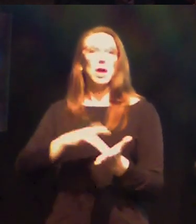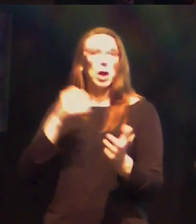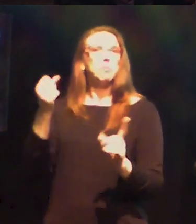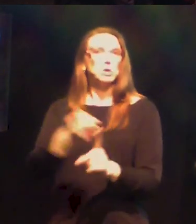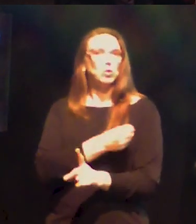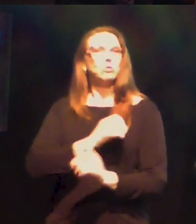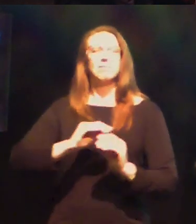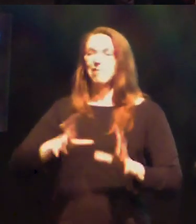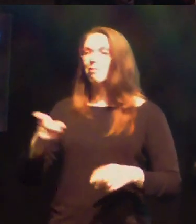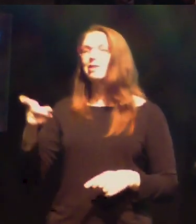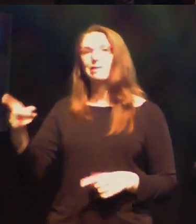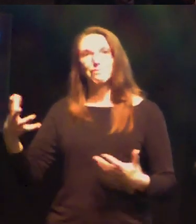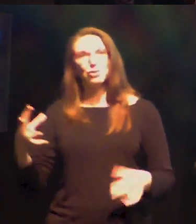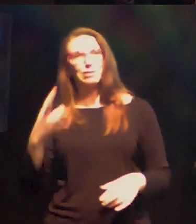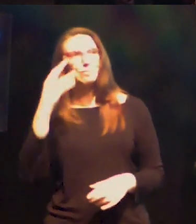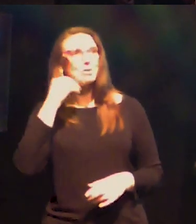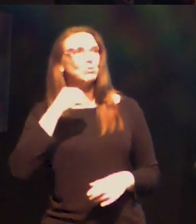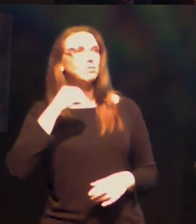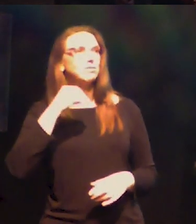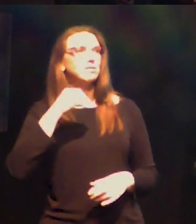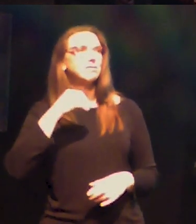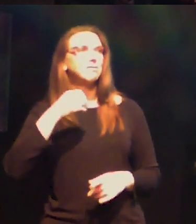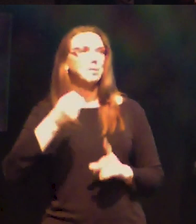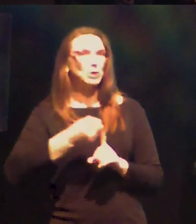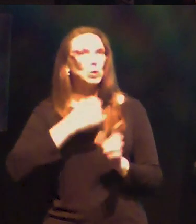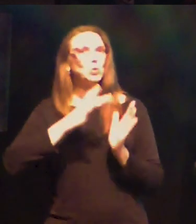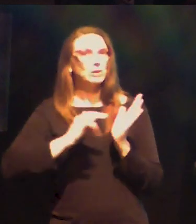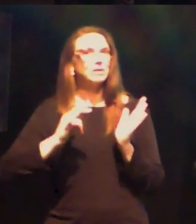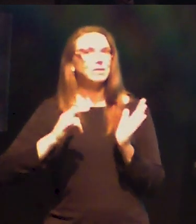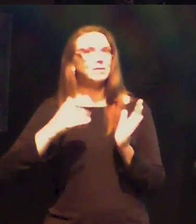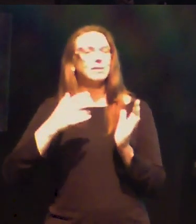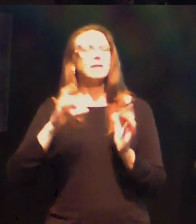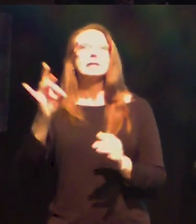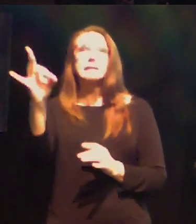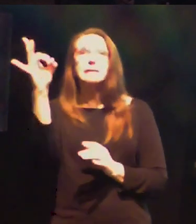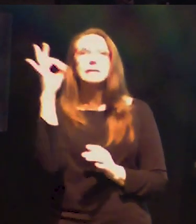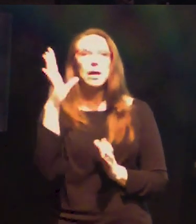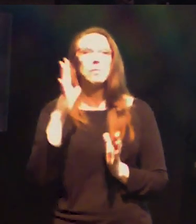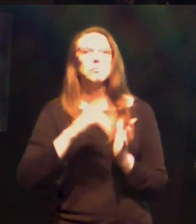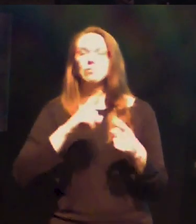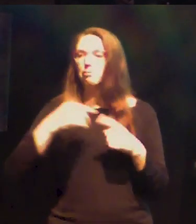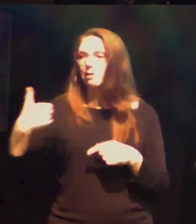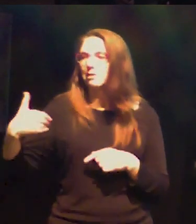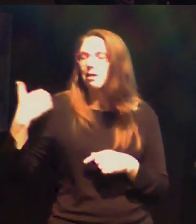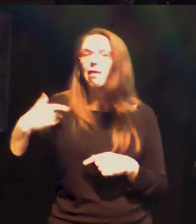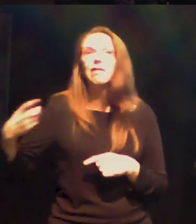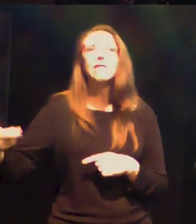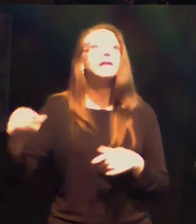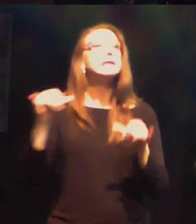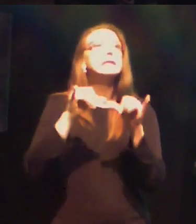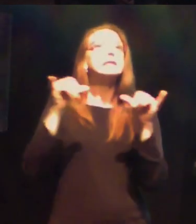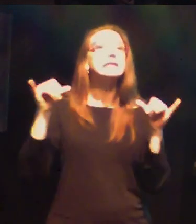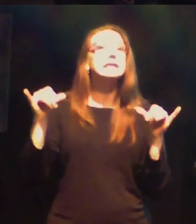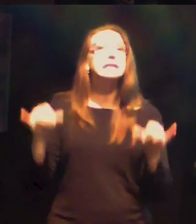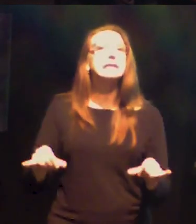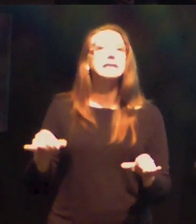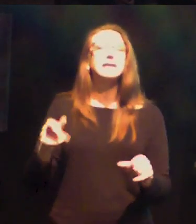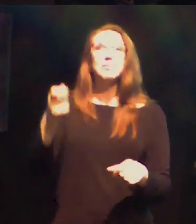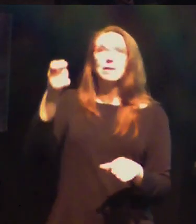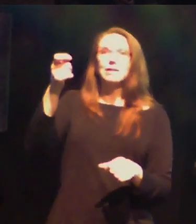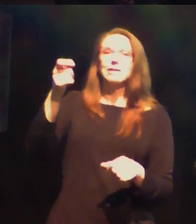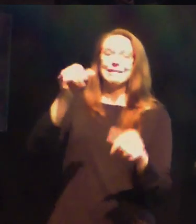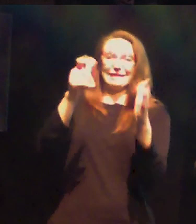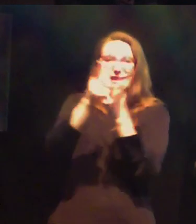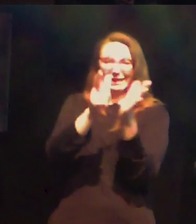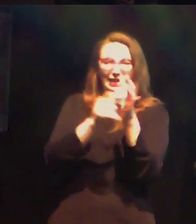And clearly, Michelle experienced abuse, horrible abuse when she was young. And then the system, the judicial system, the